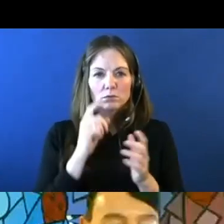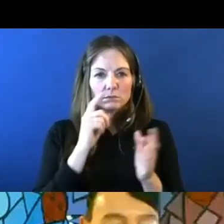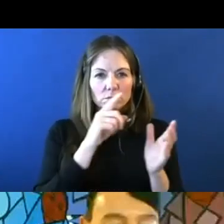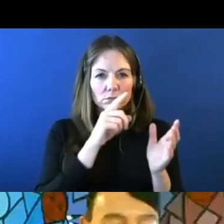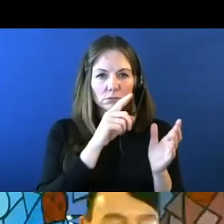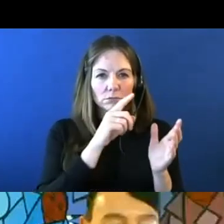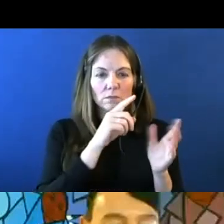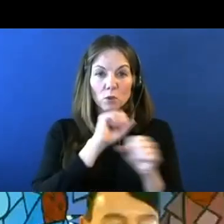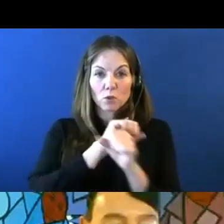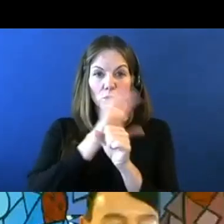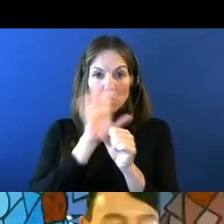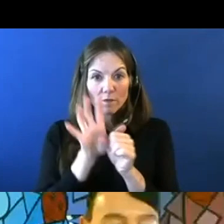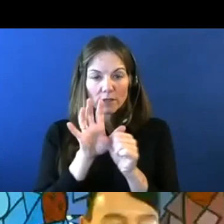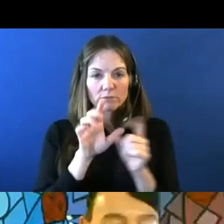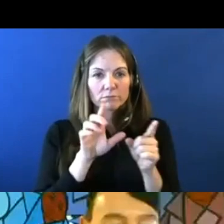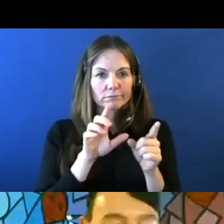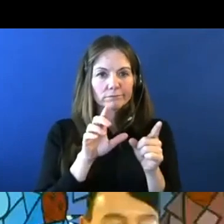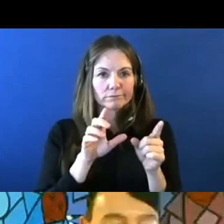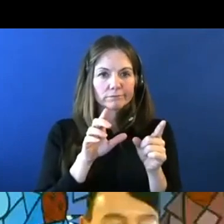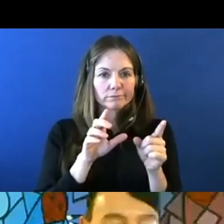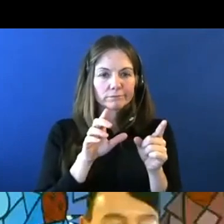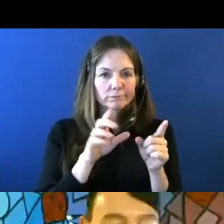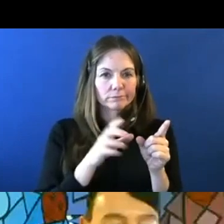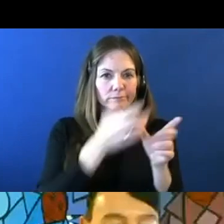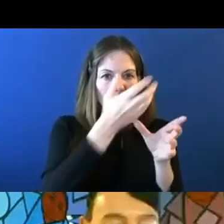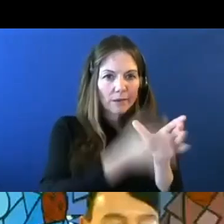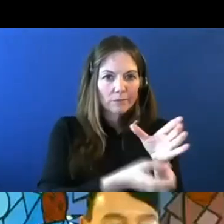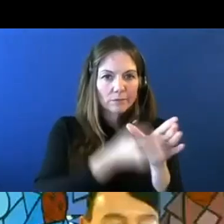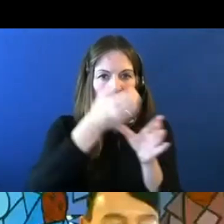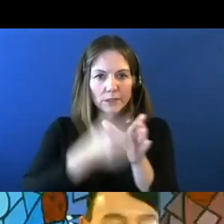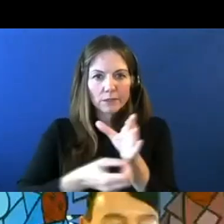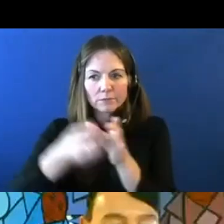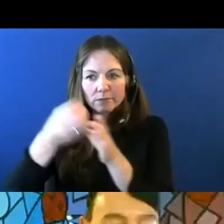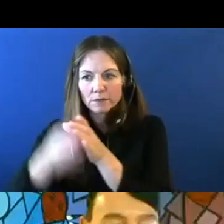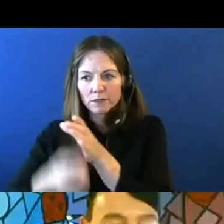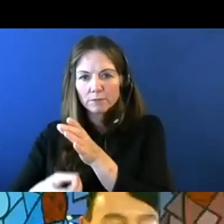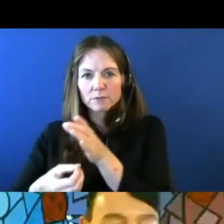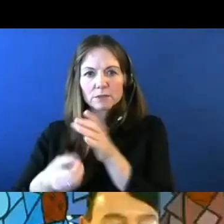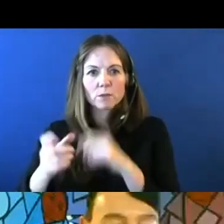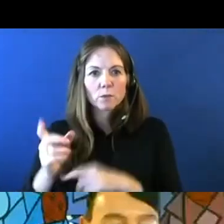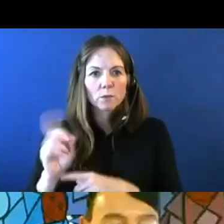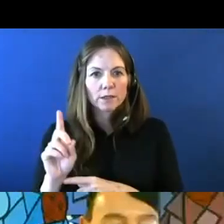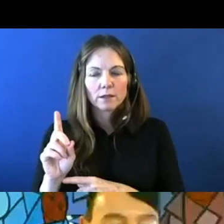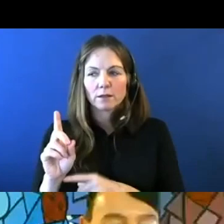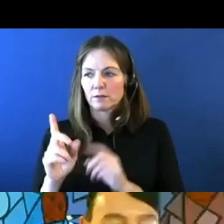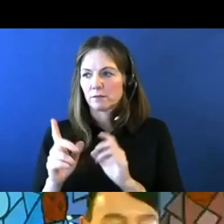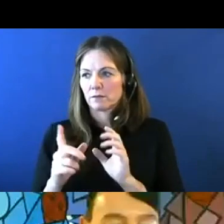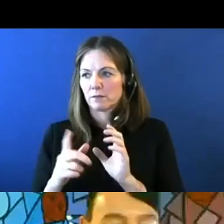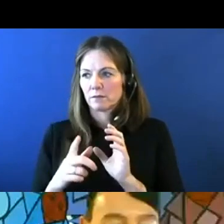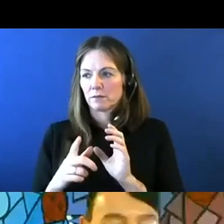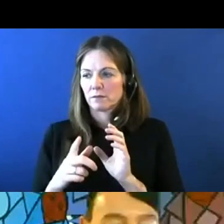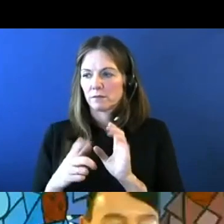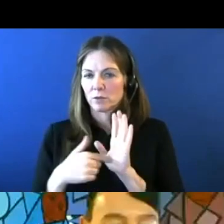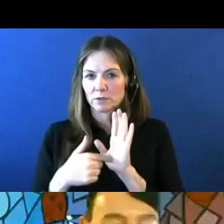the COVID-19 pandemic, where, you know, there might be certain hotspots around Vancouver with certain